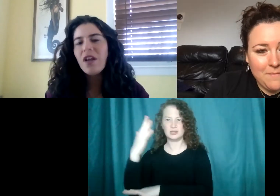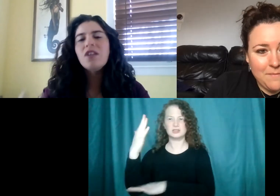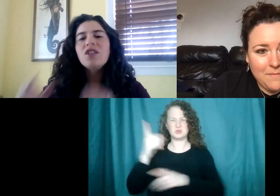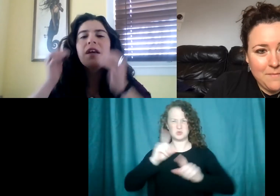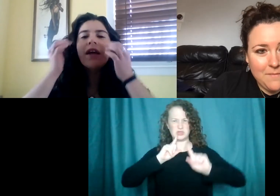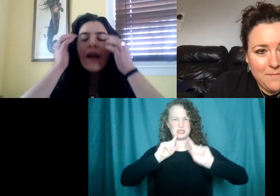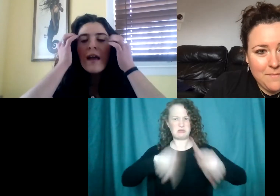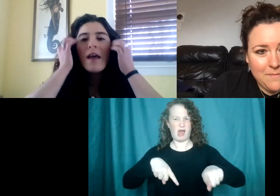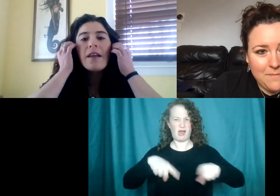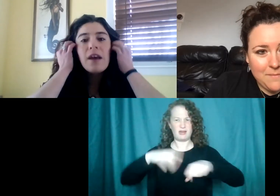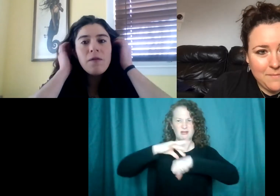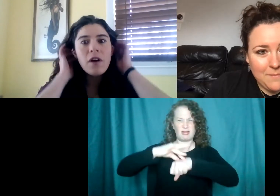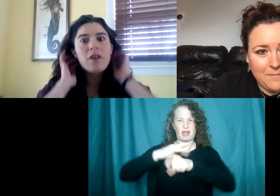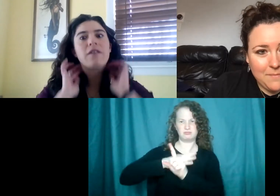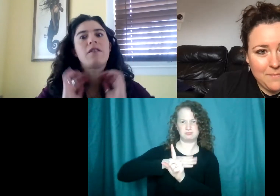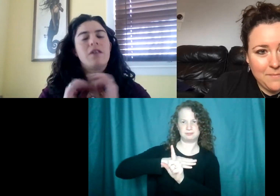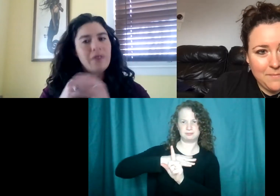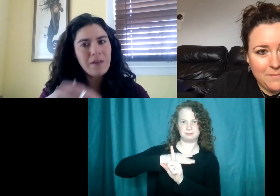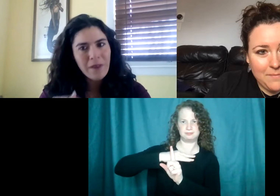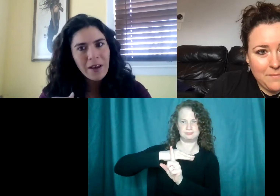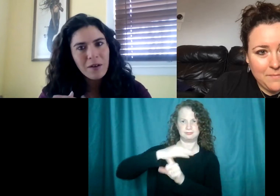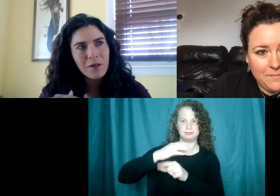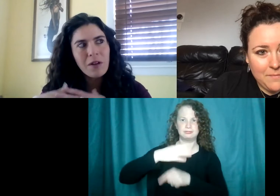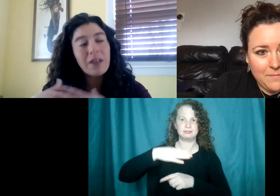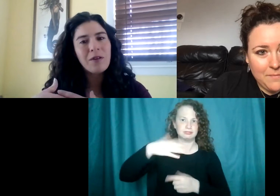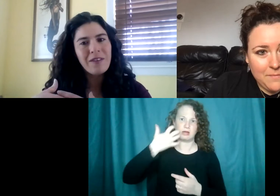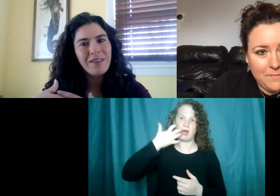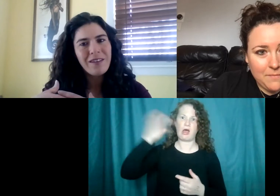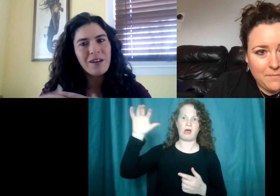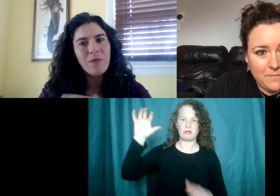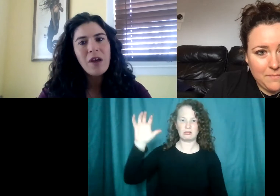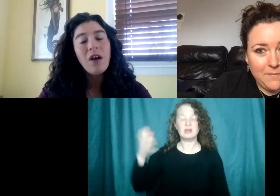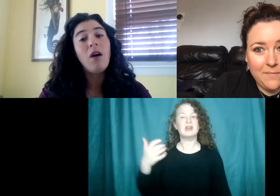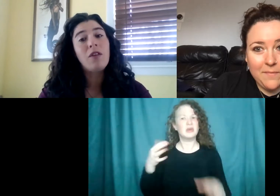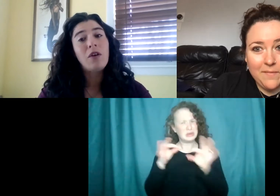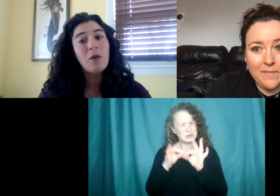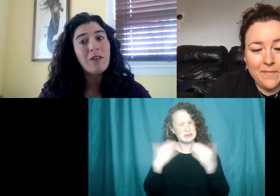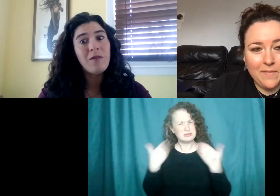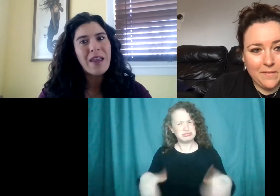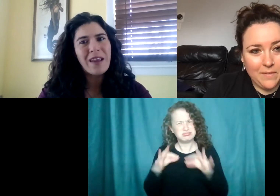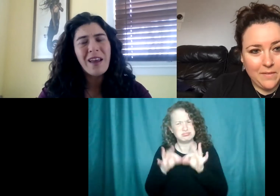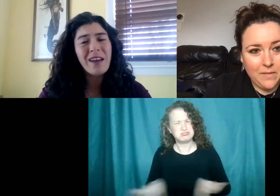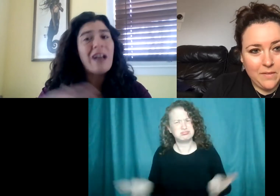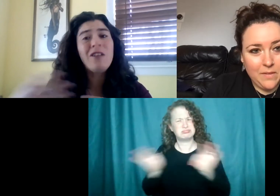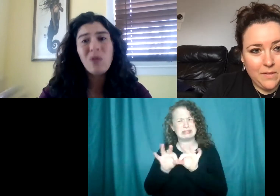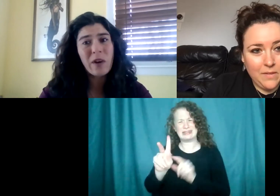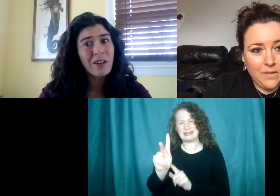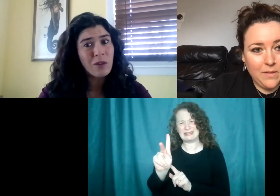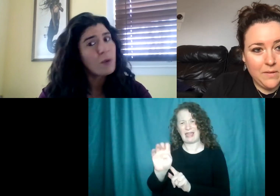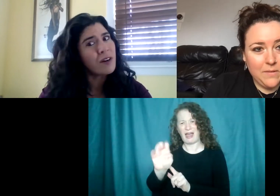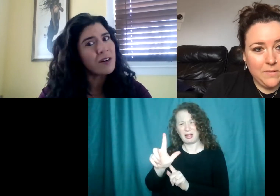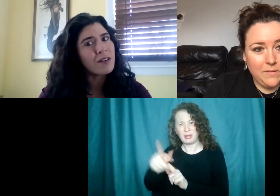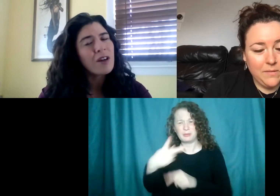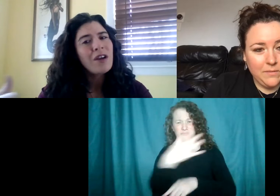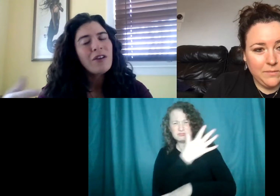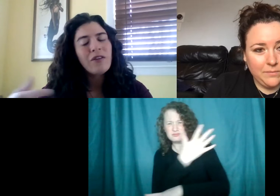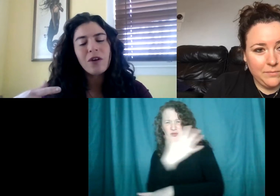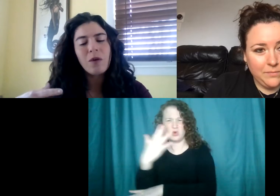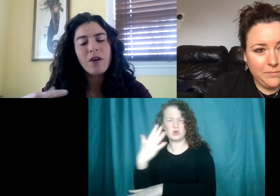is changing, and kelp forests are a really vital ecosystem along the coast of Maine and elsewhere in the